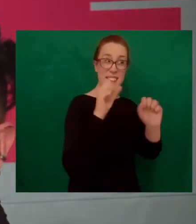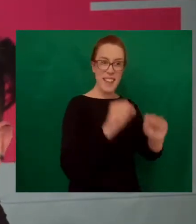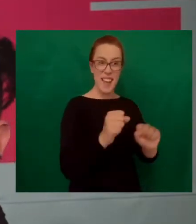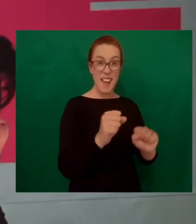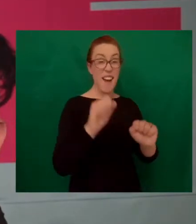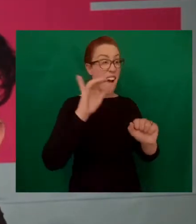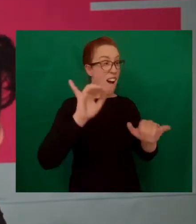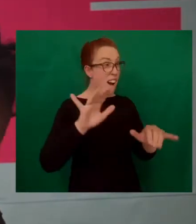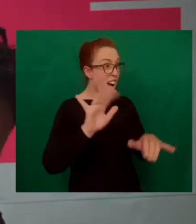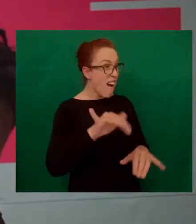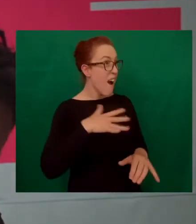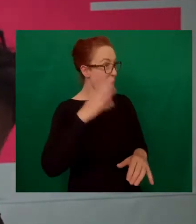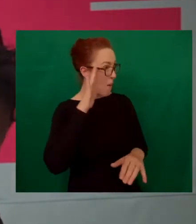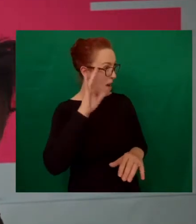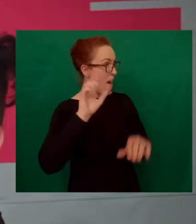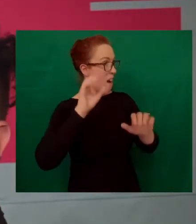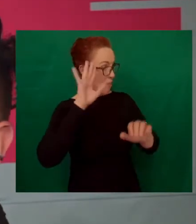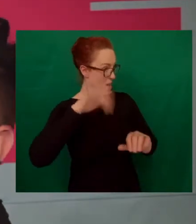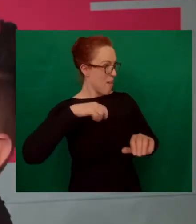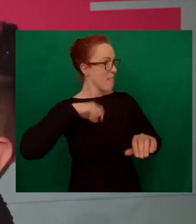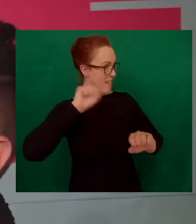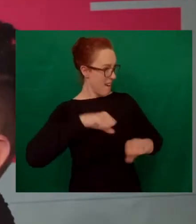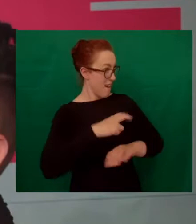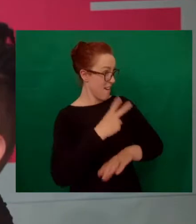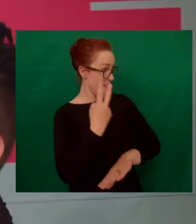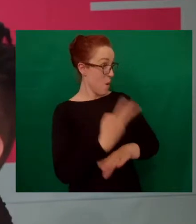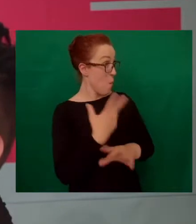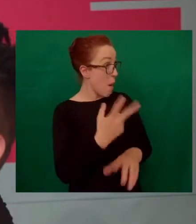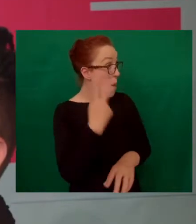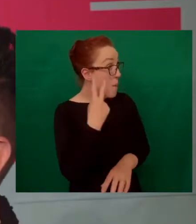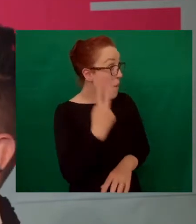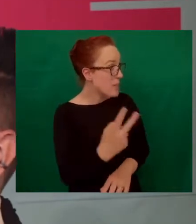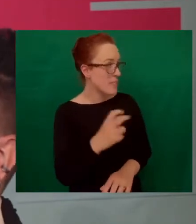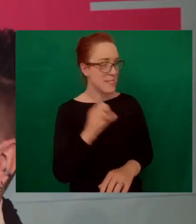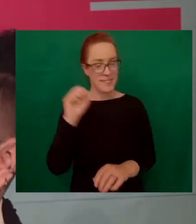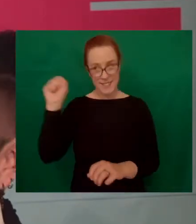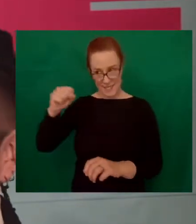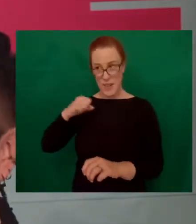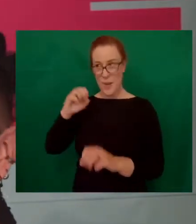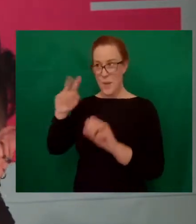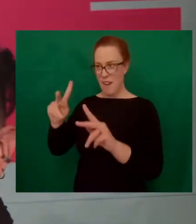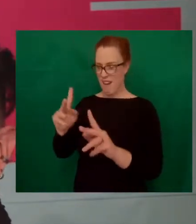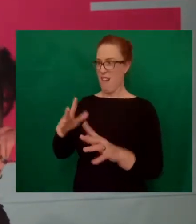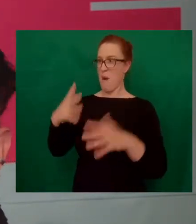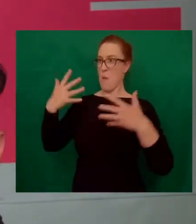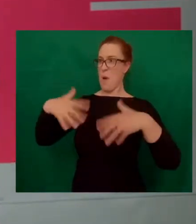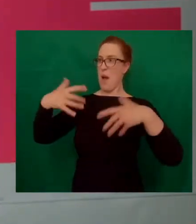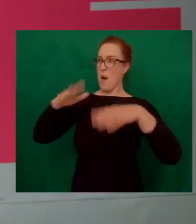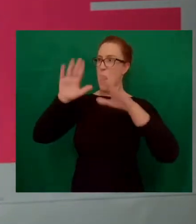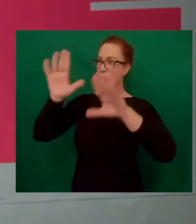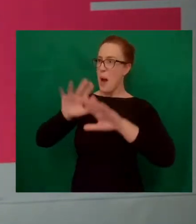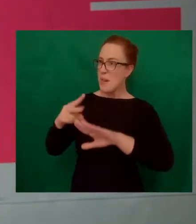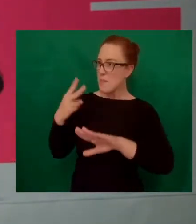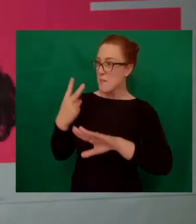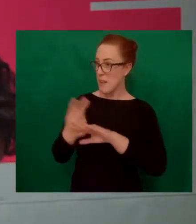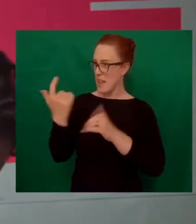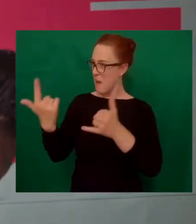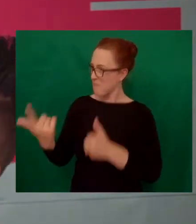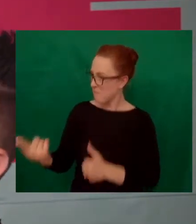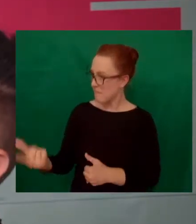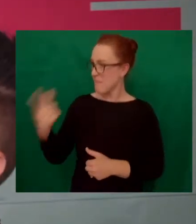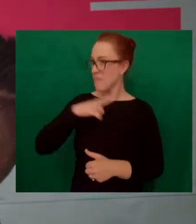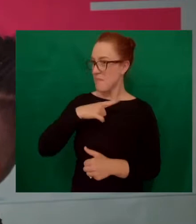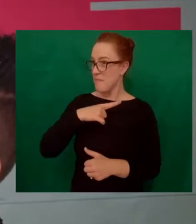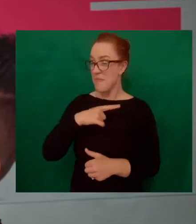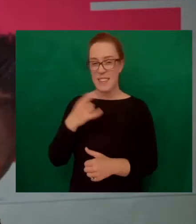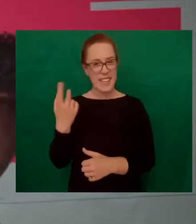a handstand, I say? Okay, he says. Wow, what a wonderful handstand. Now watch me. And